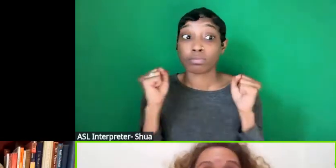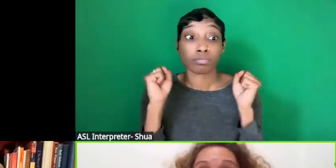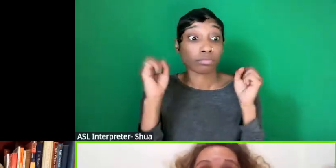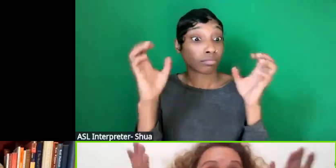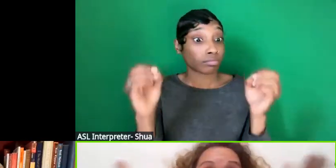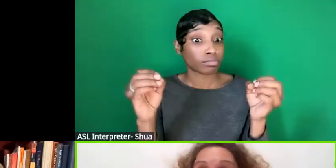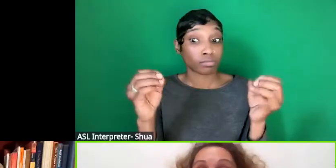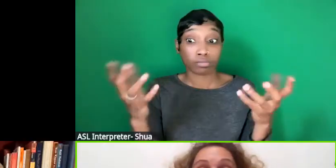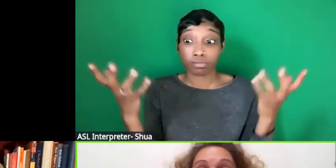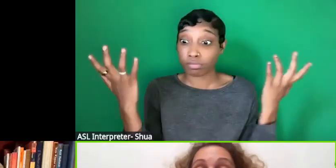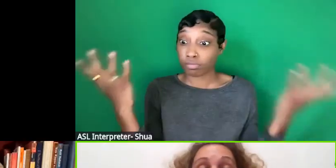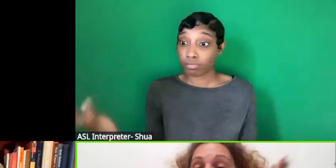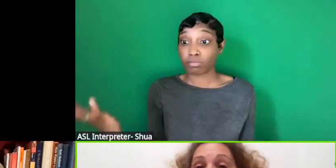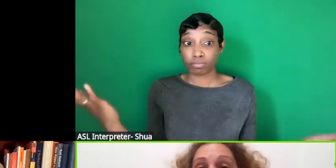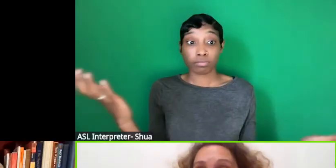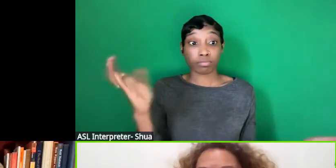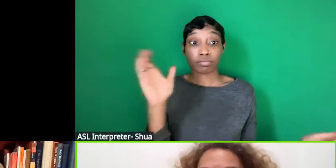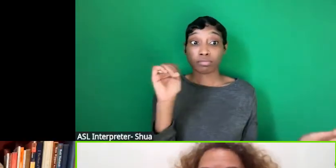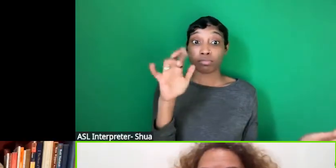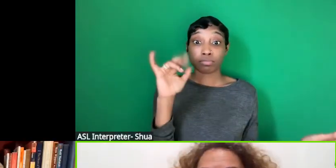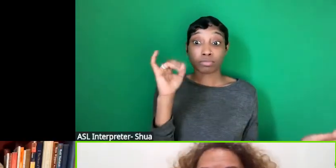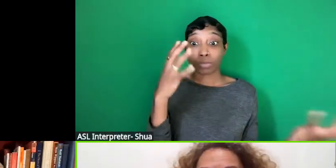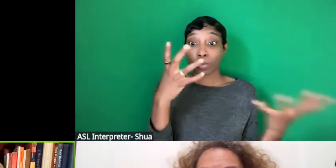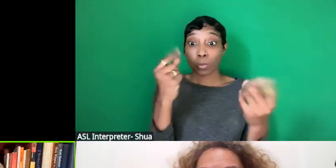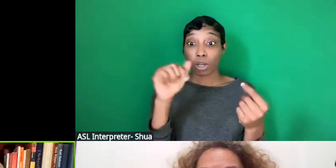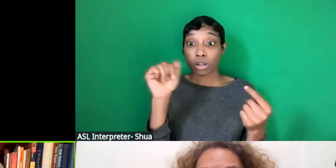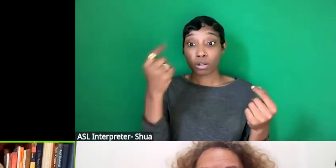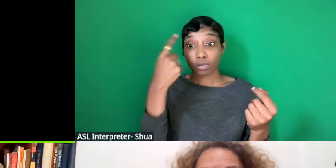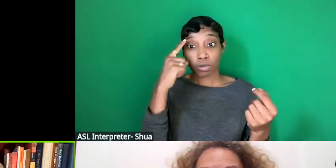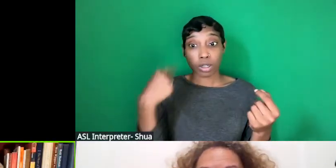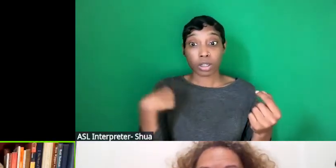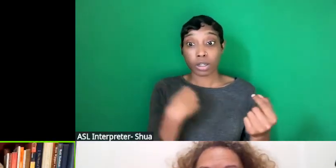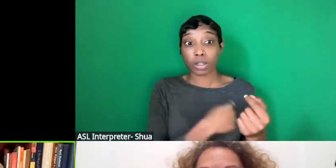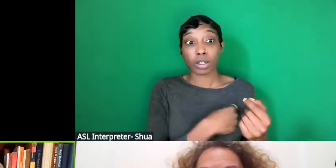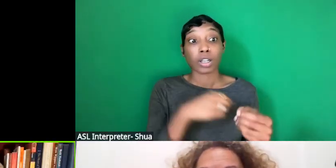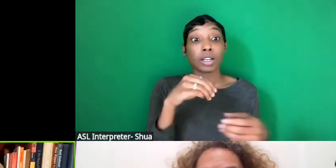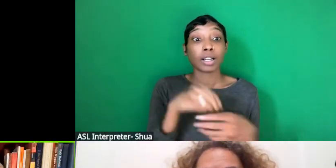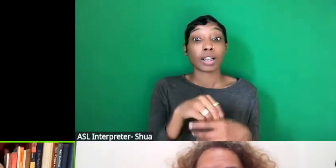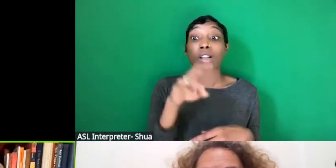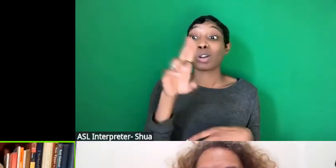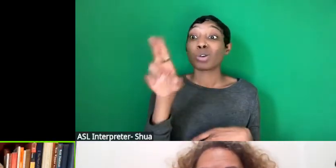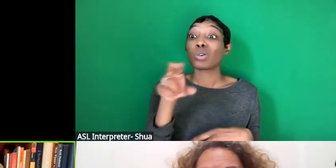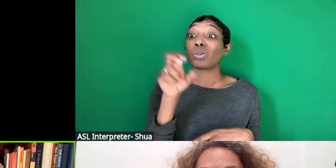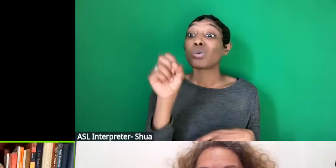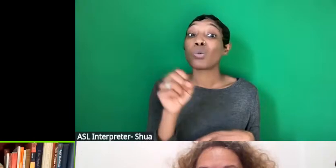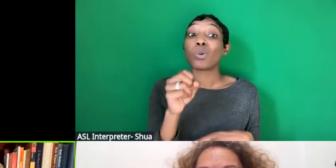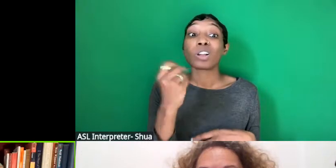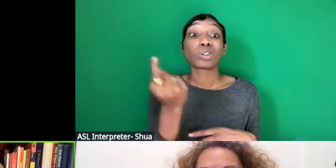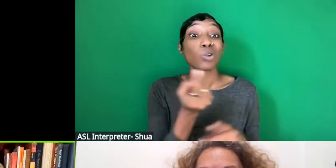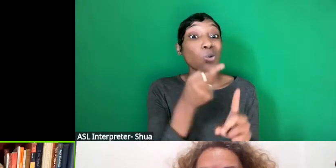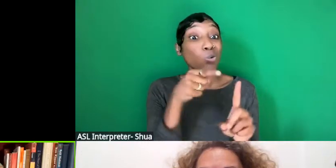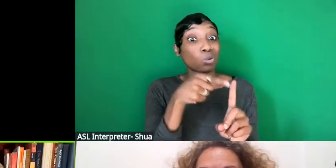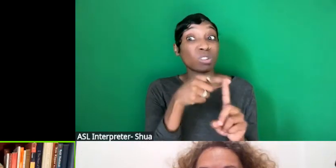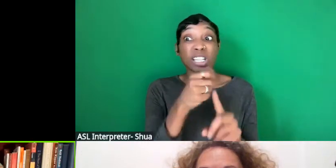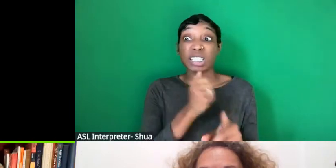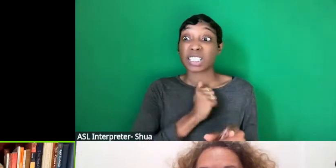So Gary, what else you have for us? So in the US alone, the self-help market is valued